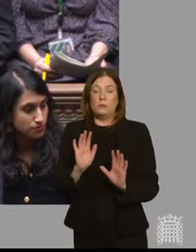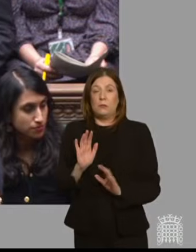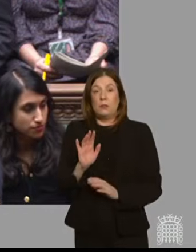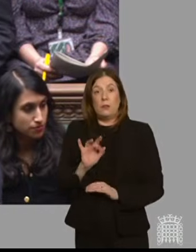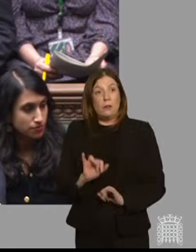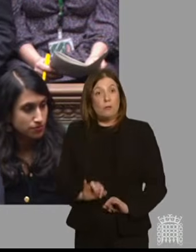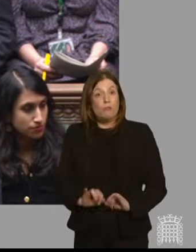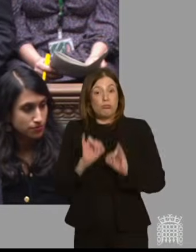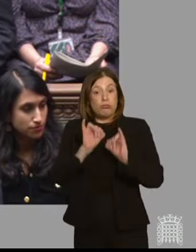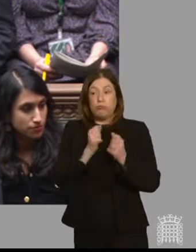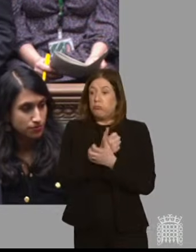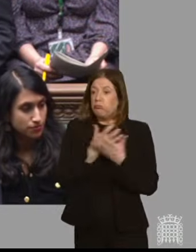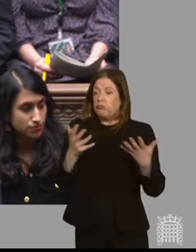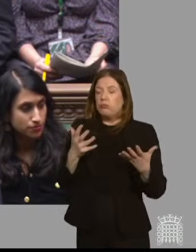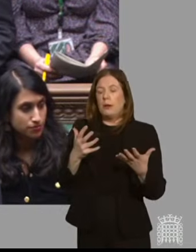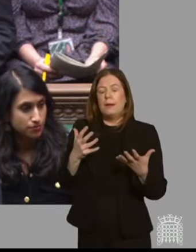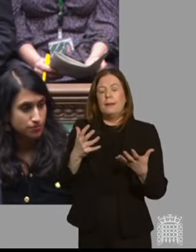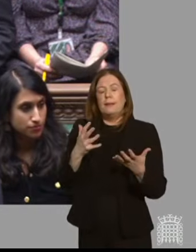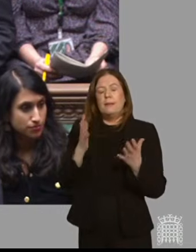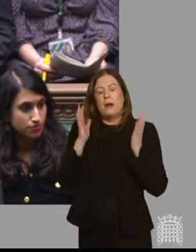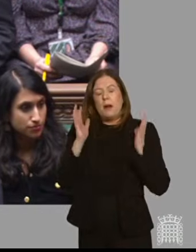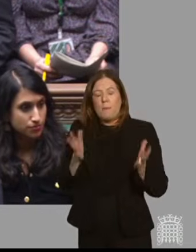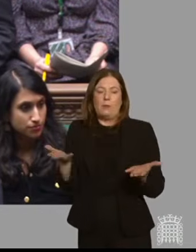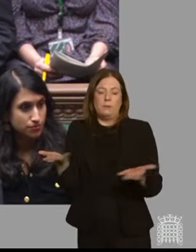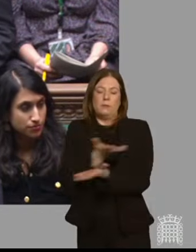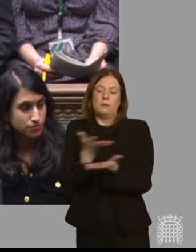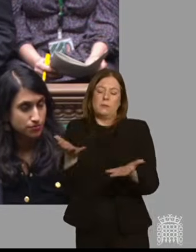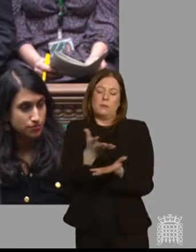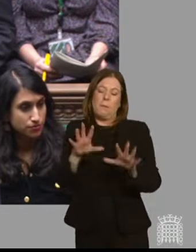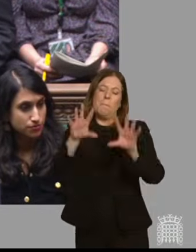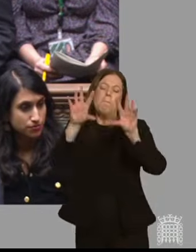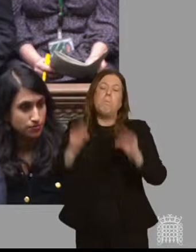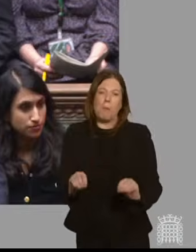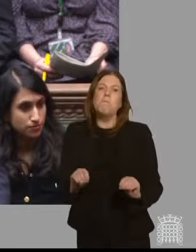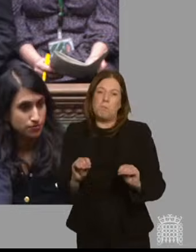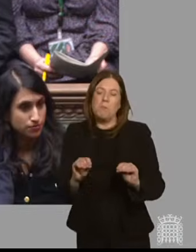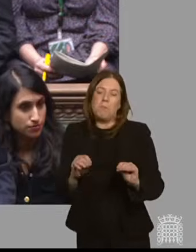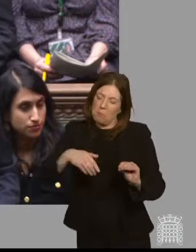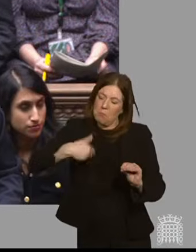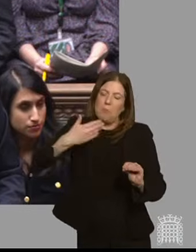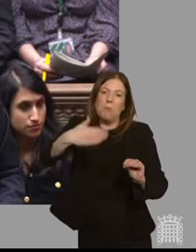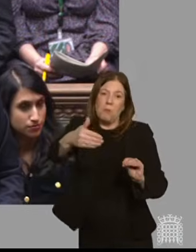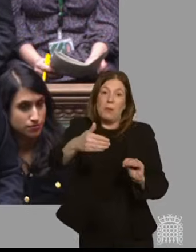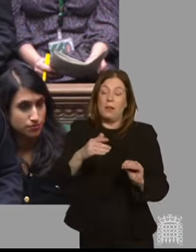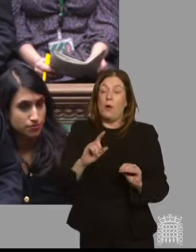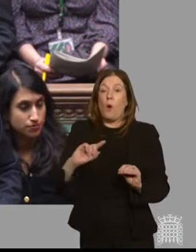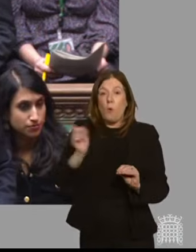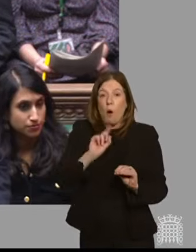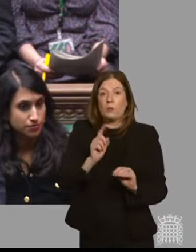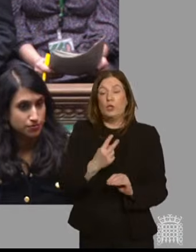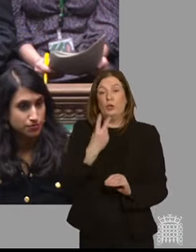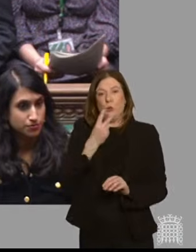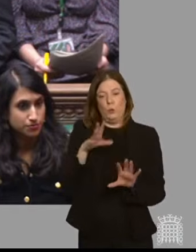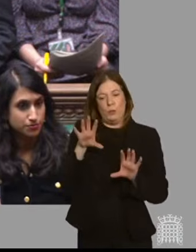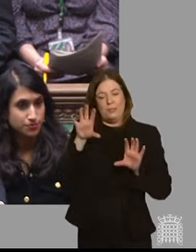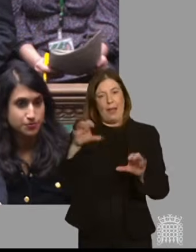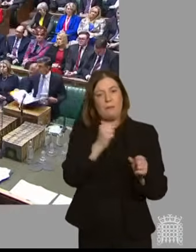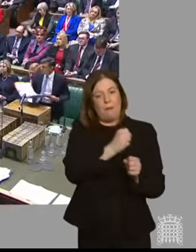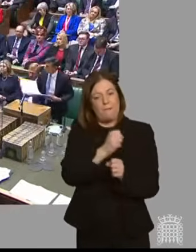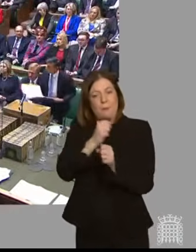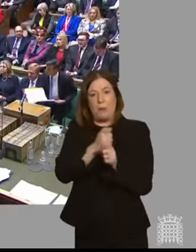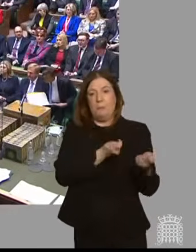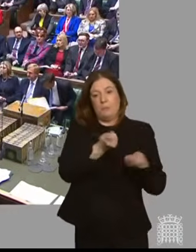conflict, which delivers on the promise of a two-state solution and ensures that Israelis and Palestinians can live in dignity and